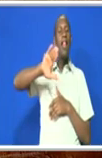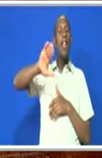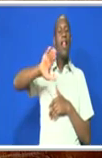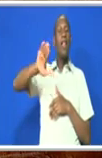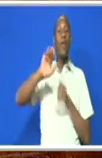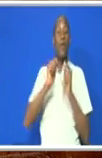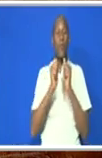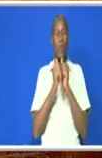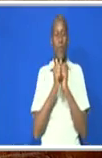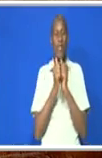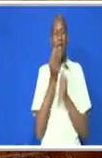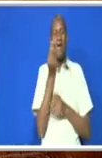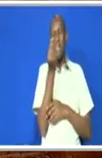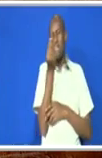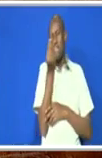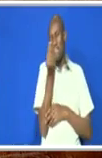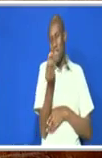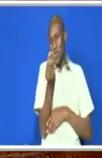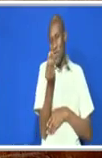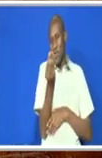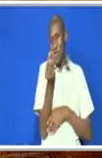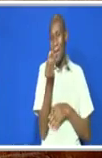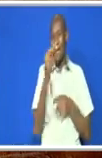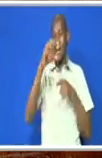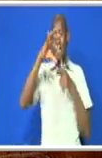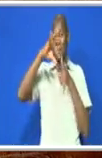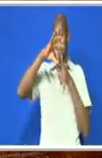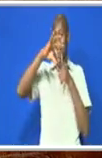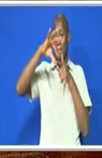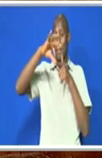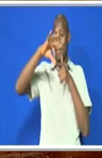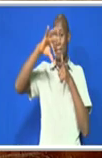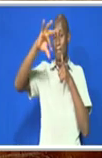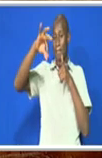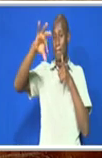with very few pegs.